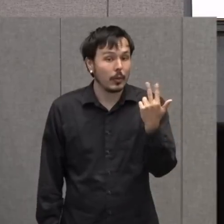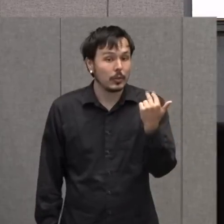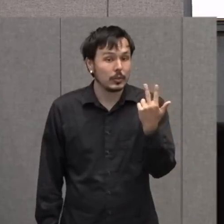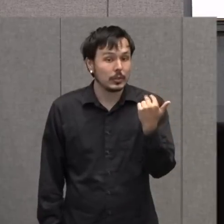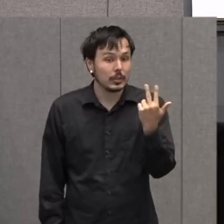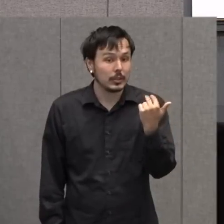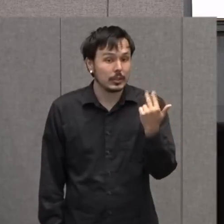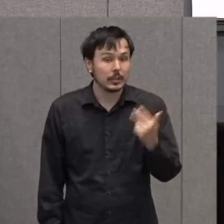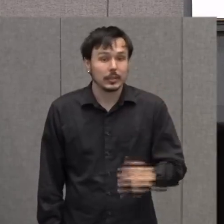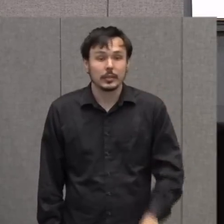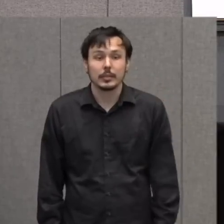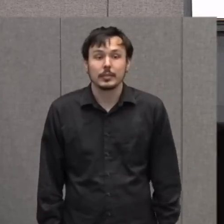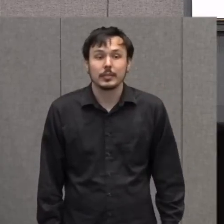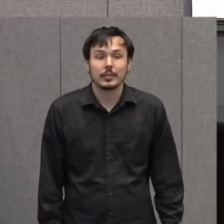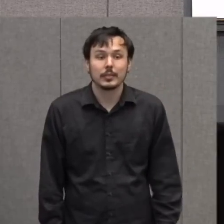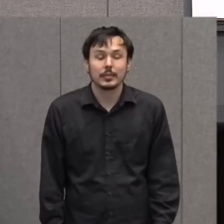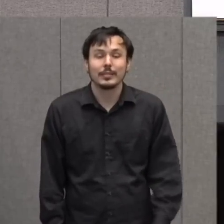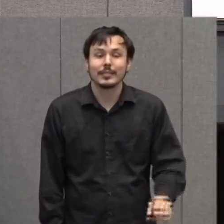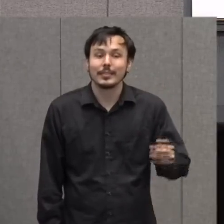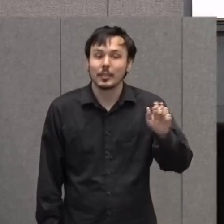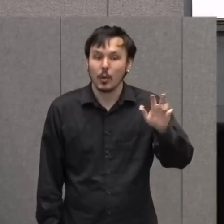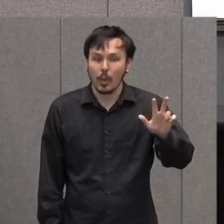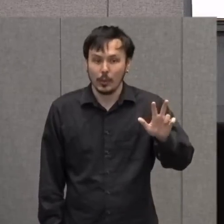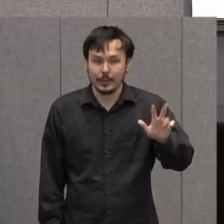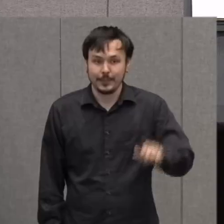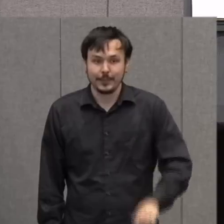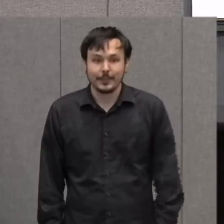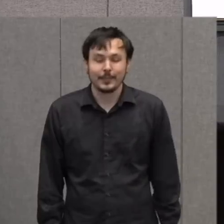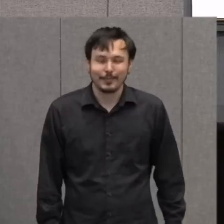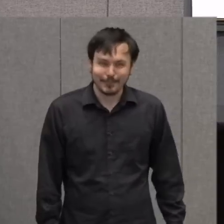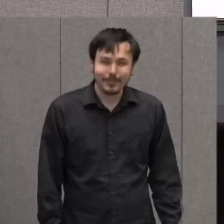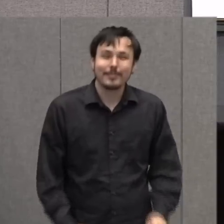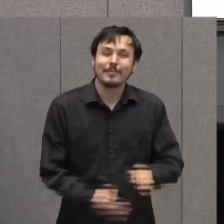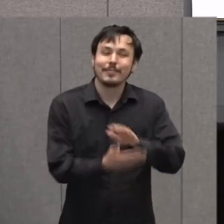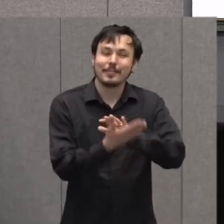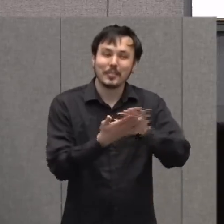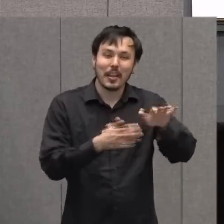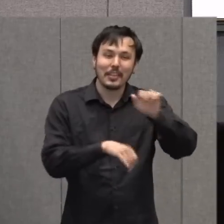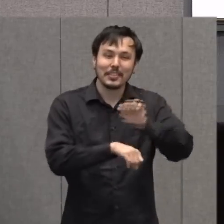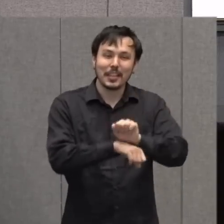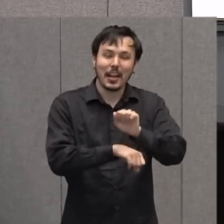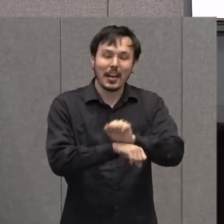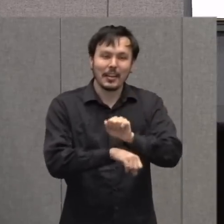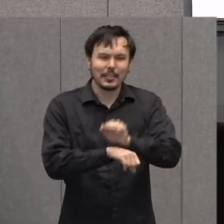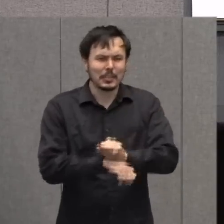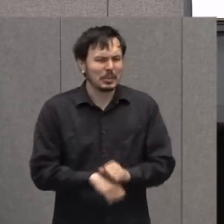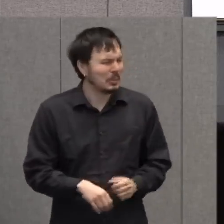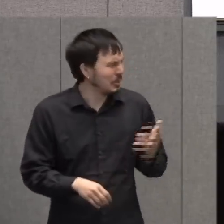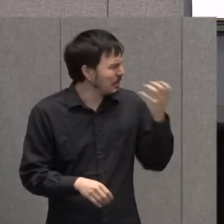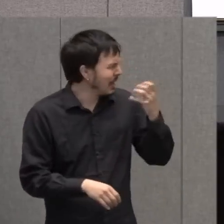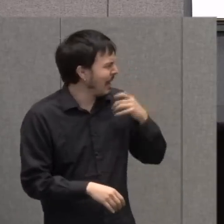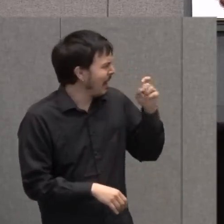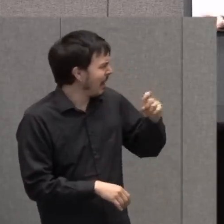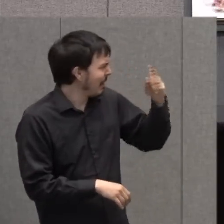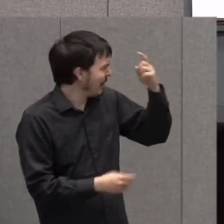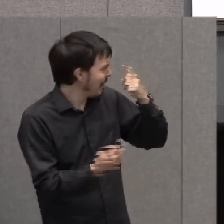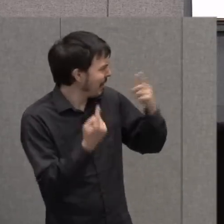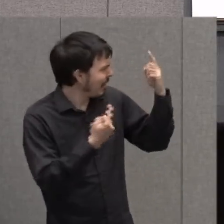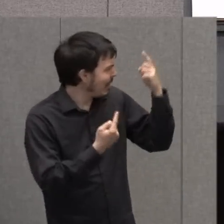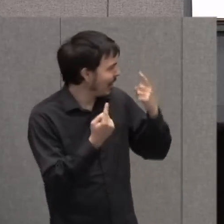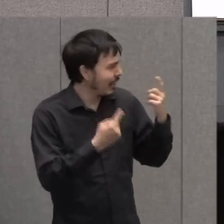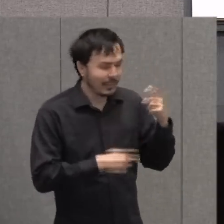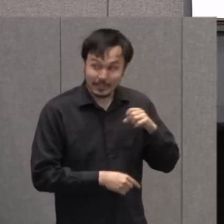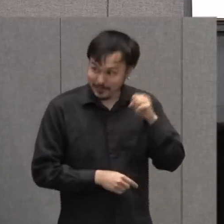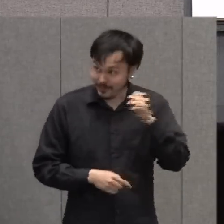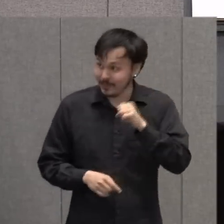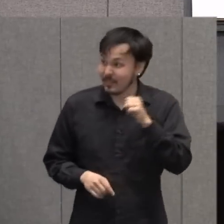13. Ooh, this gets hard. And 3. Oh, nice job. I had to really think. It to is do hard that. to count